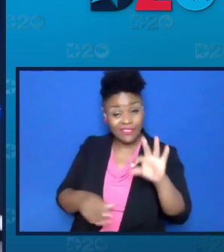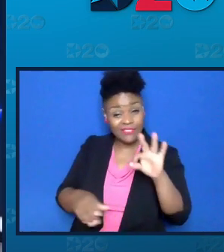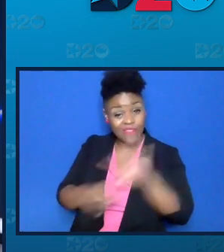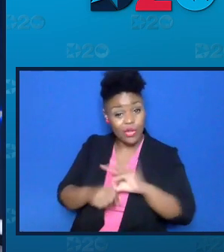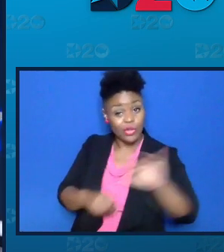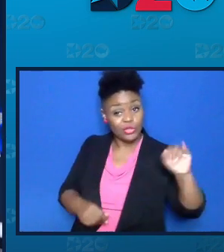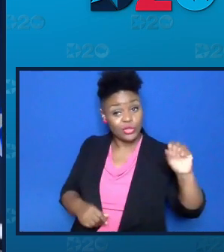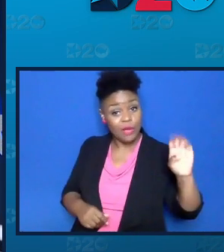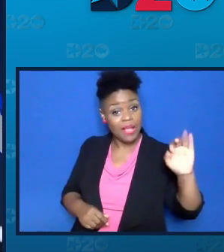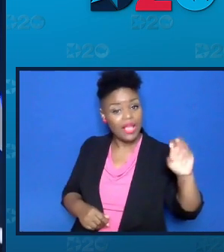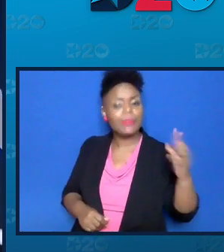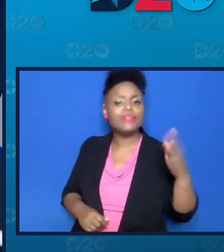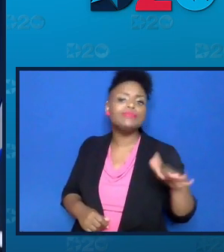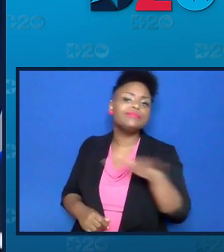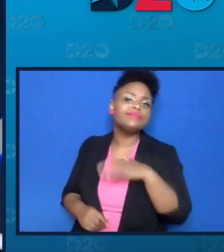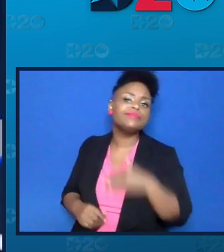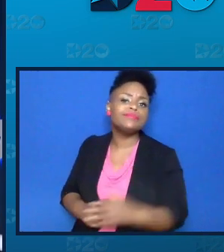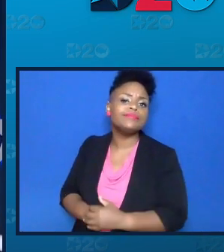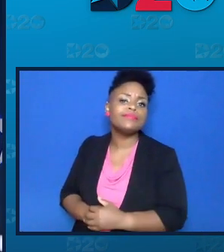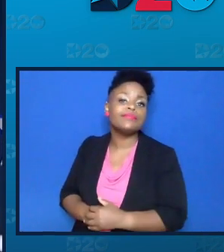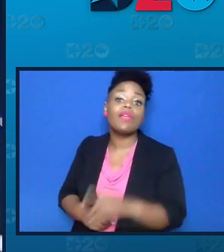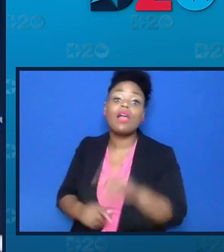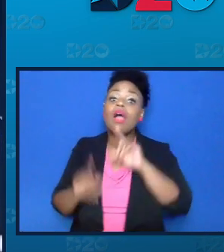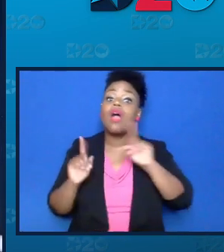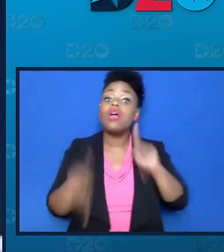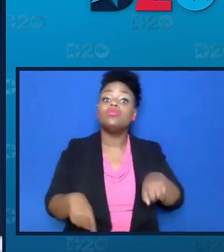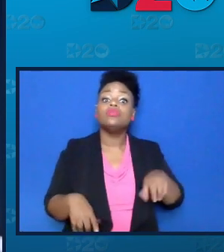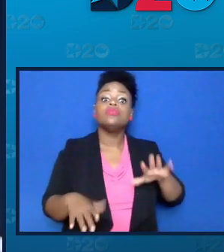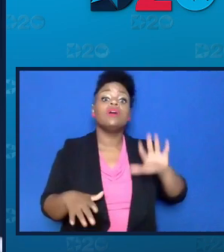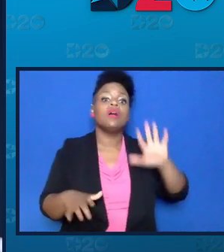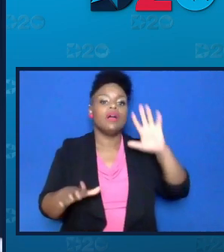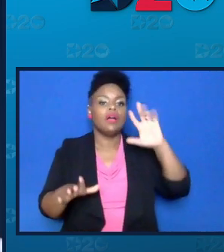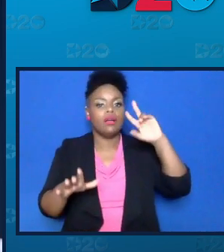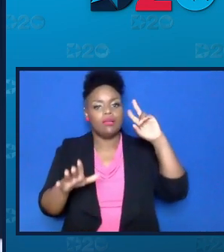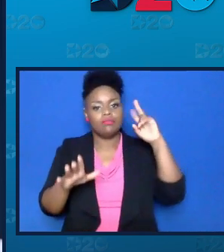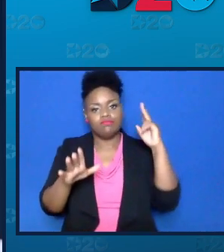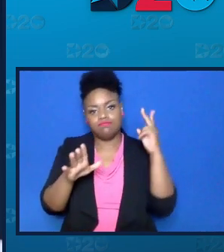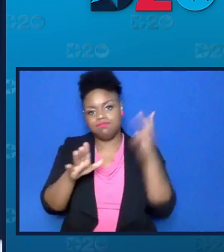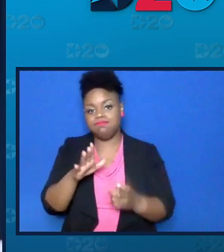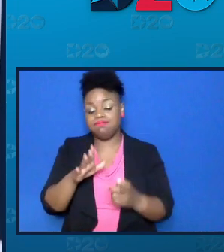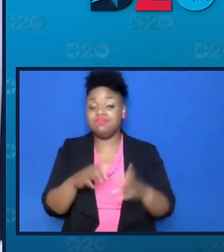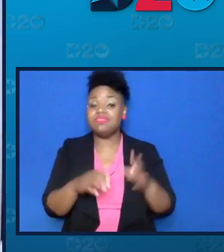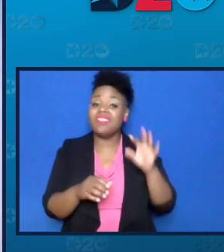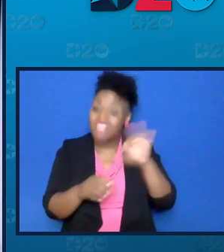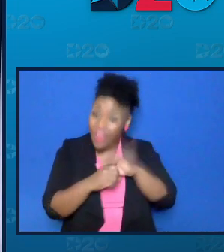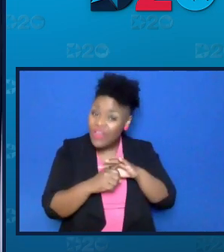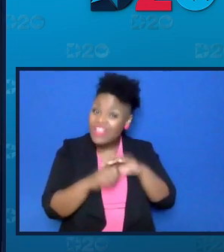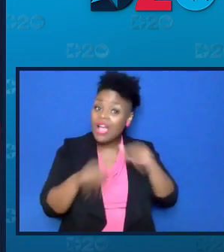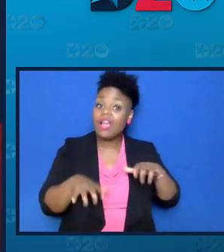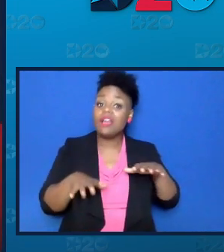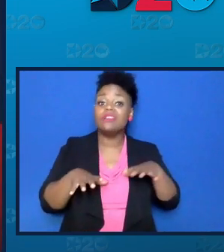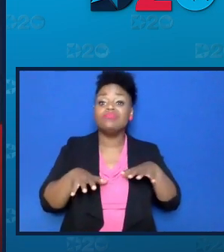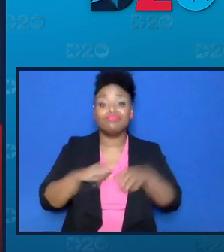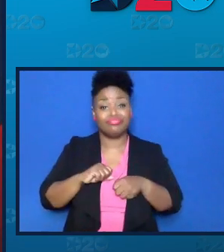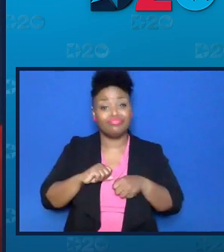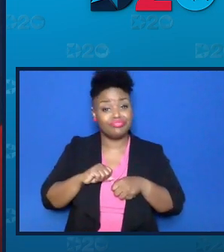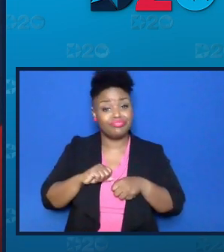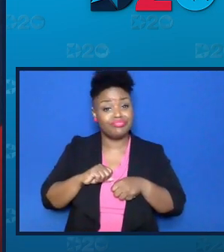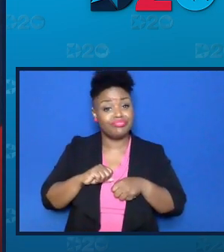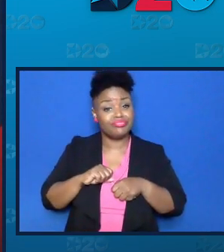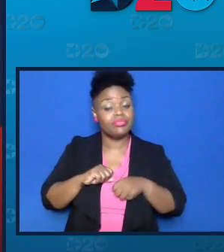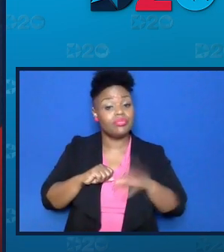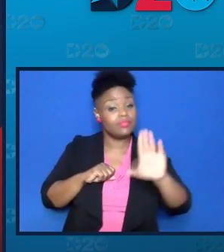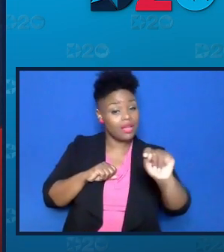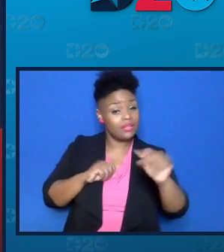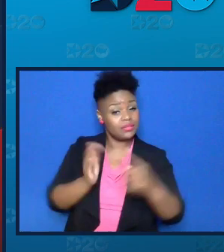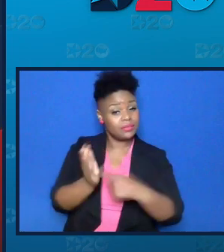my answer. I'm going all in. Look, elections can break your heart, but sometimes they can make you sing from